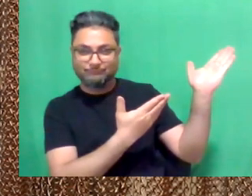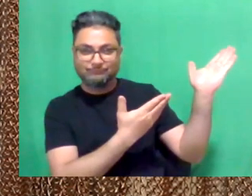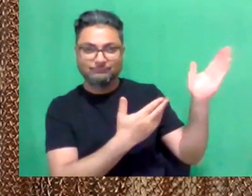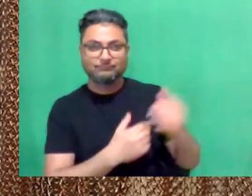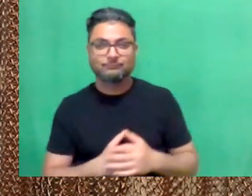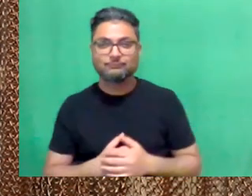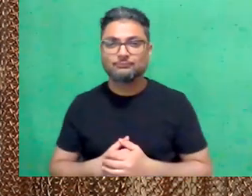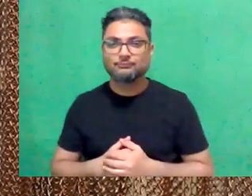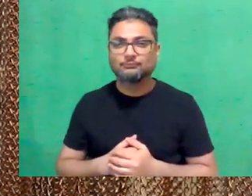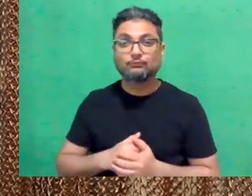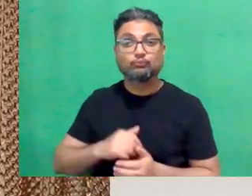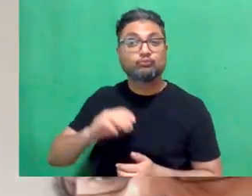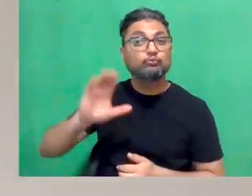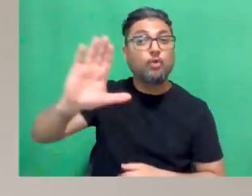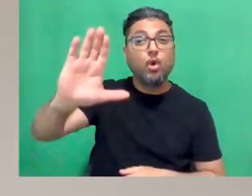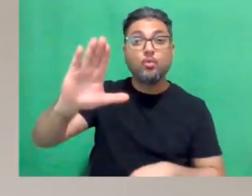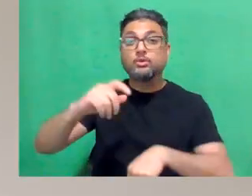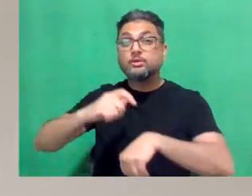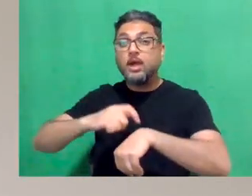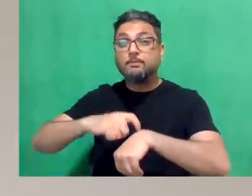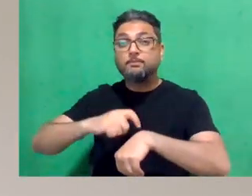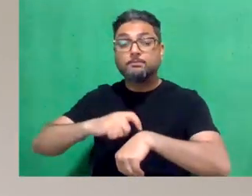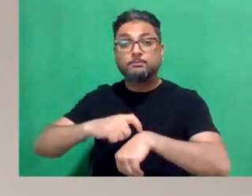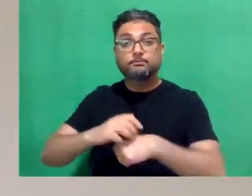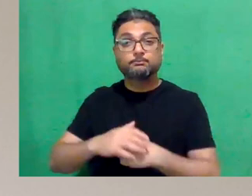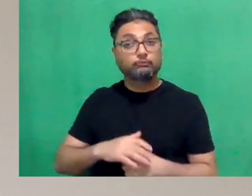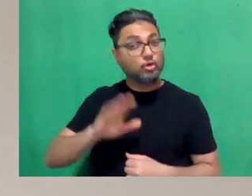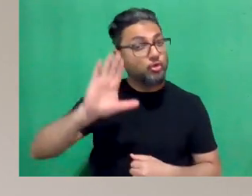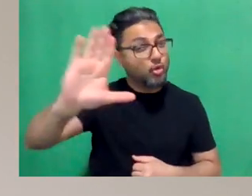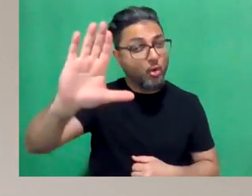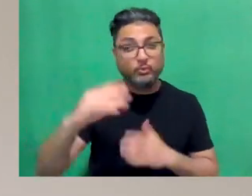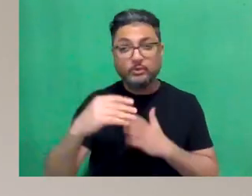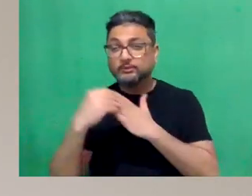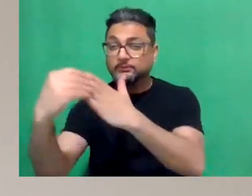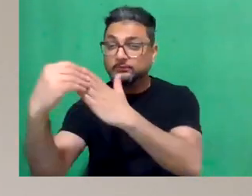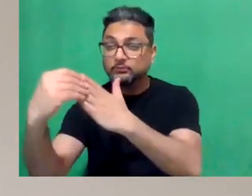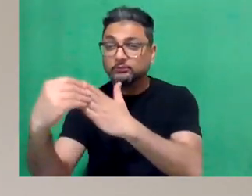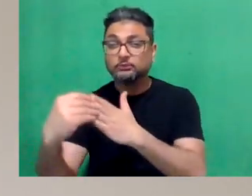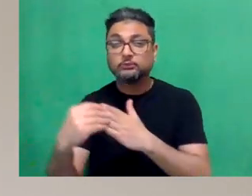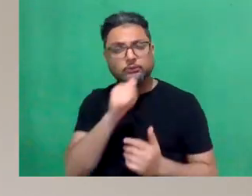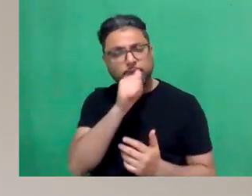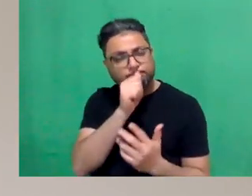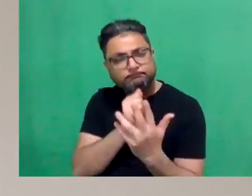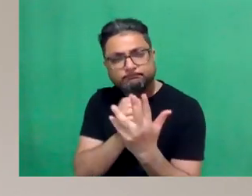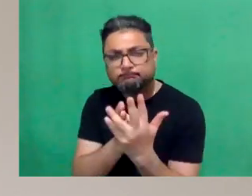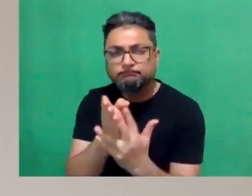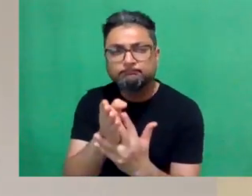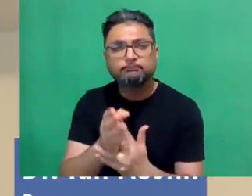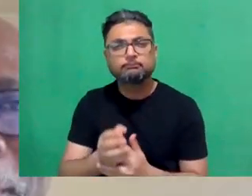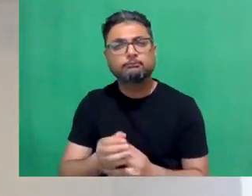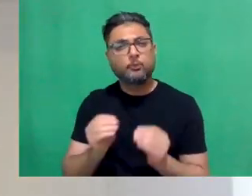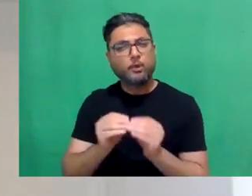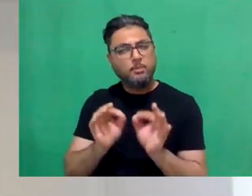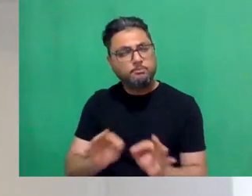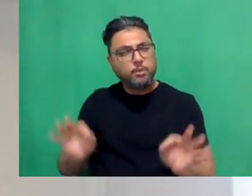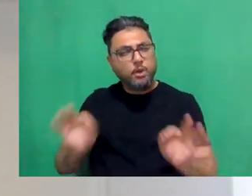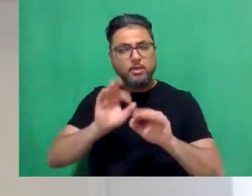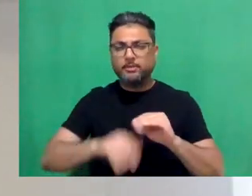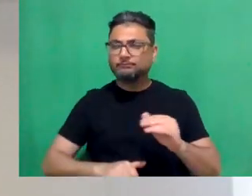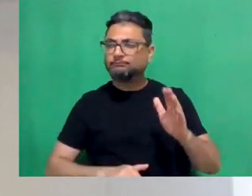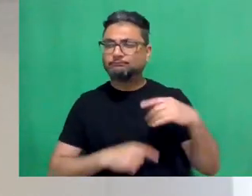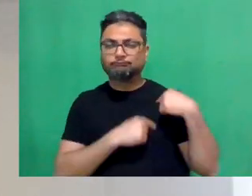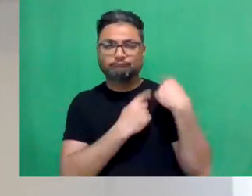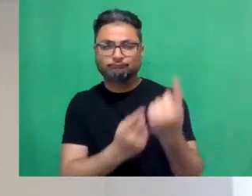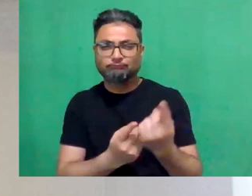This is your time. Your leadership and resilience are more important now than ever. Show